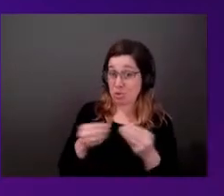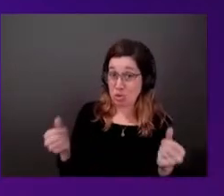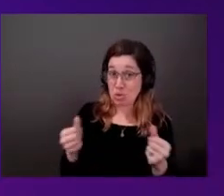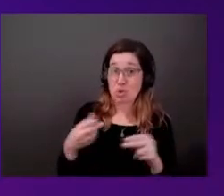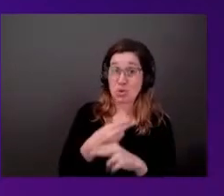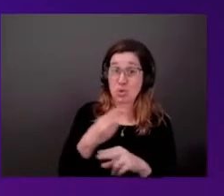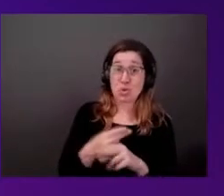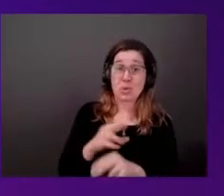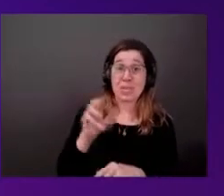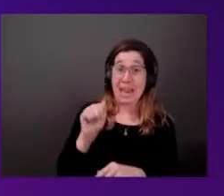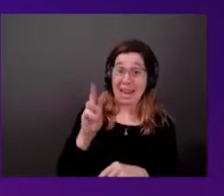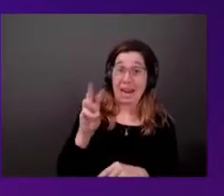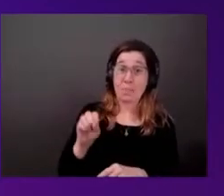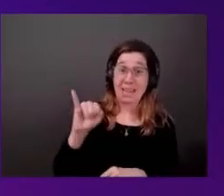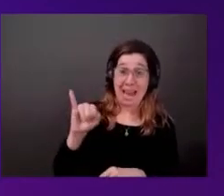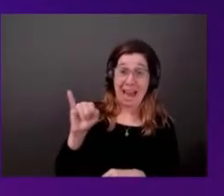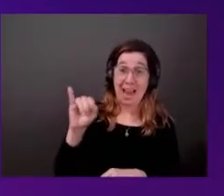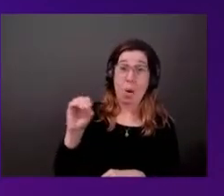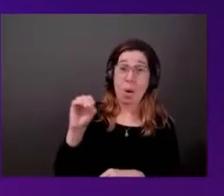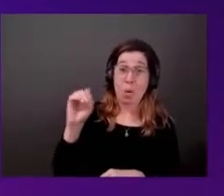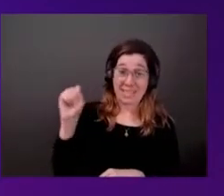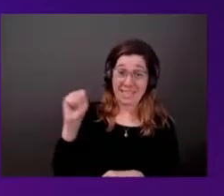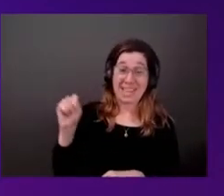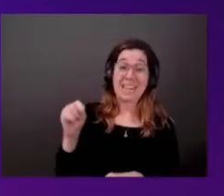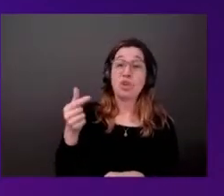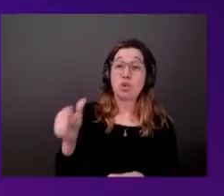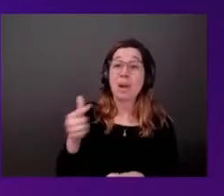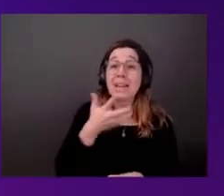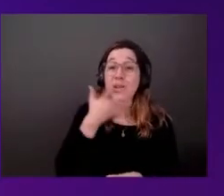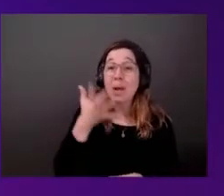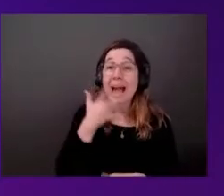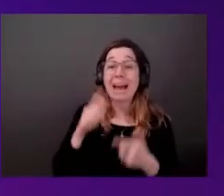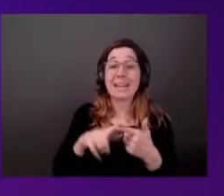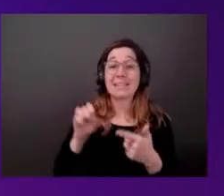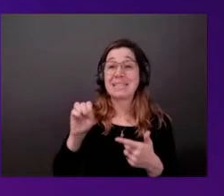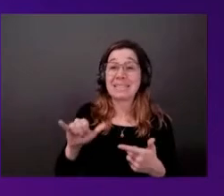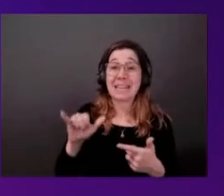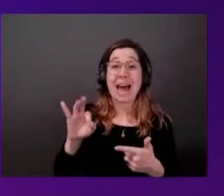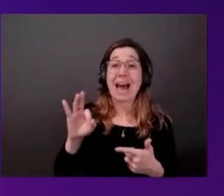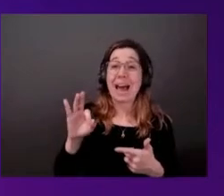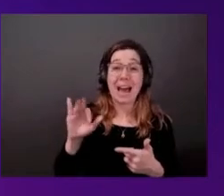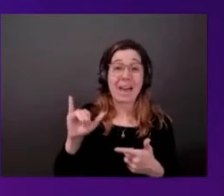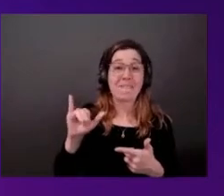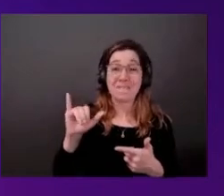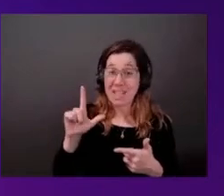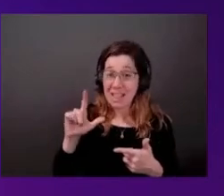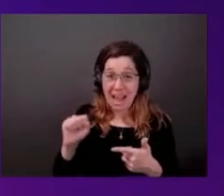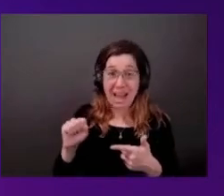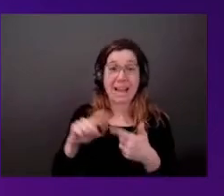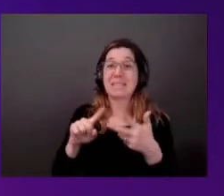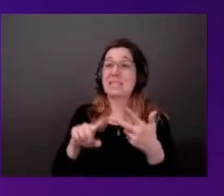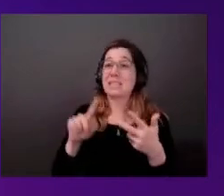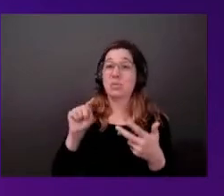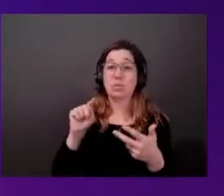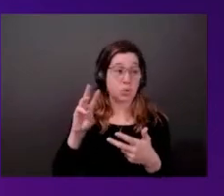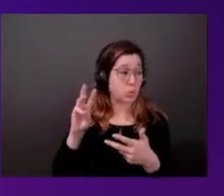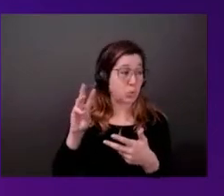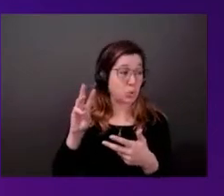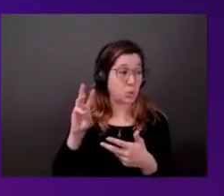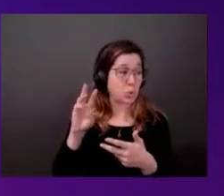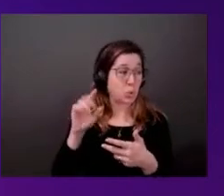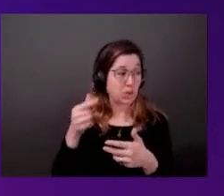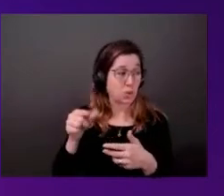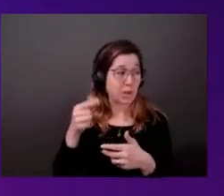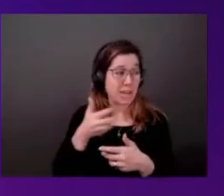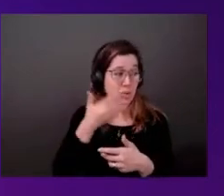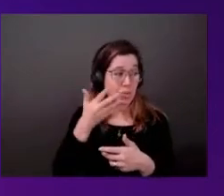IoT solutions: Greengrass, Sitewise, and TwinMaker. And we're able to install Greengrass at the